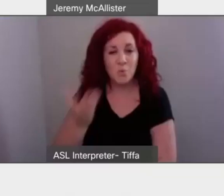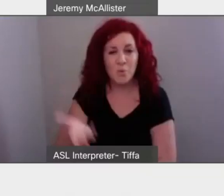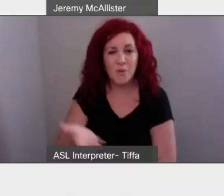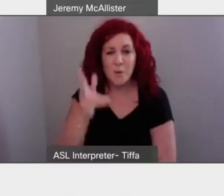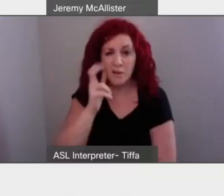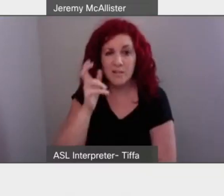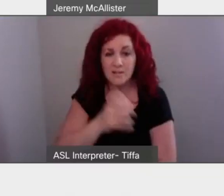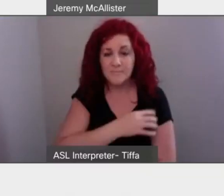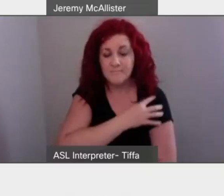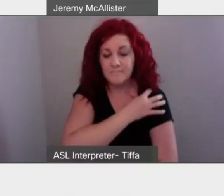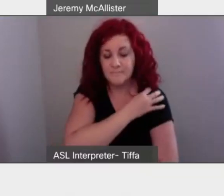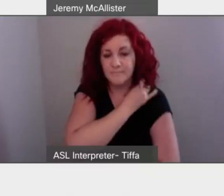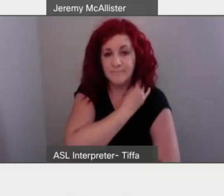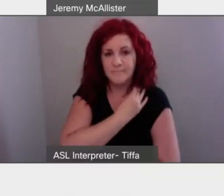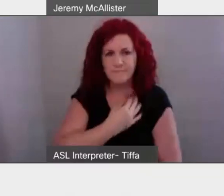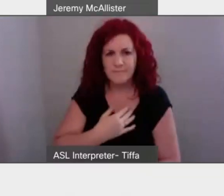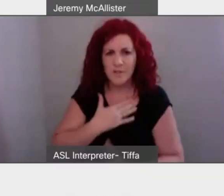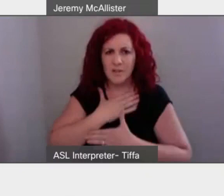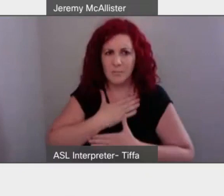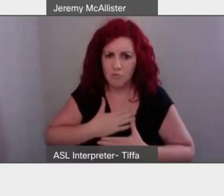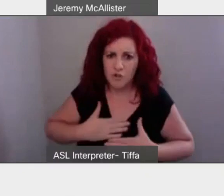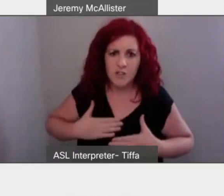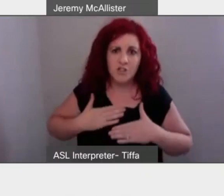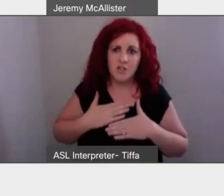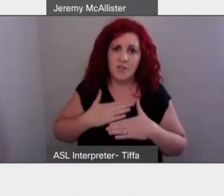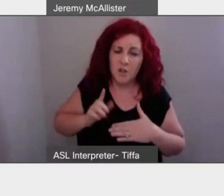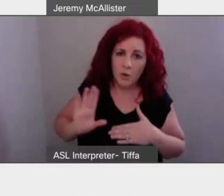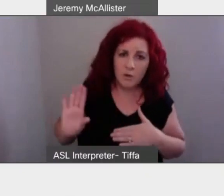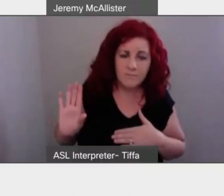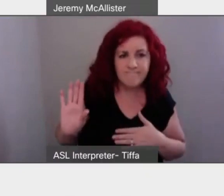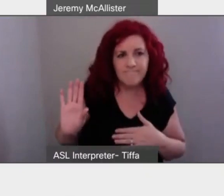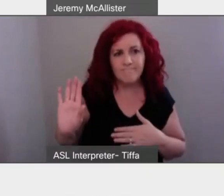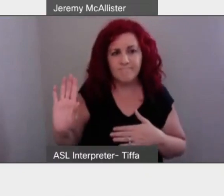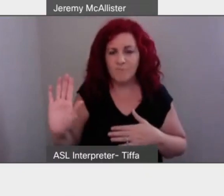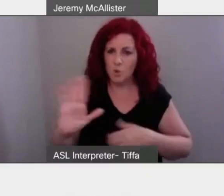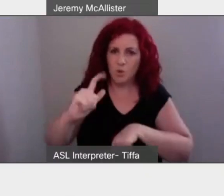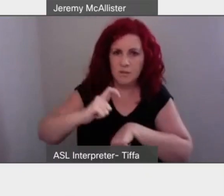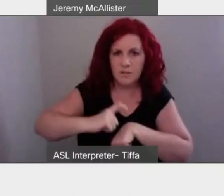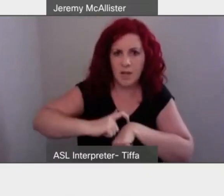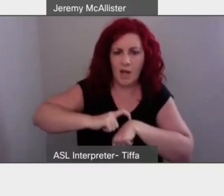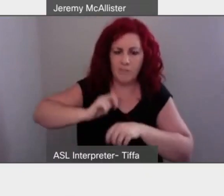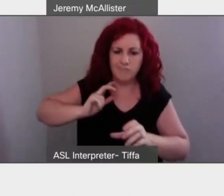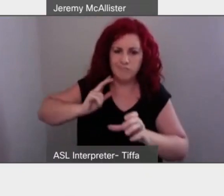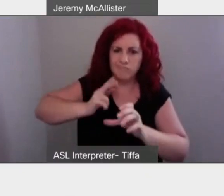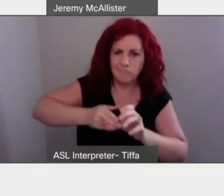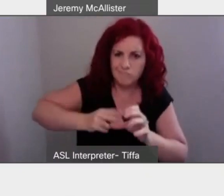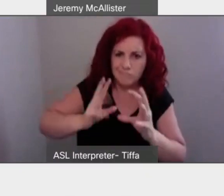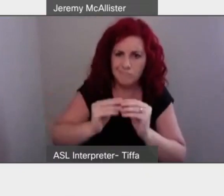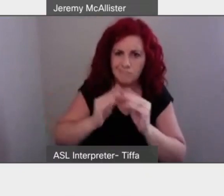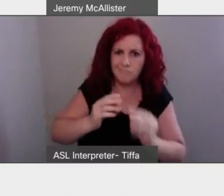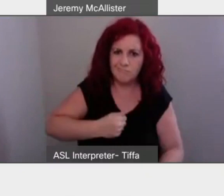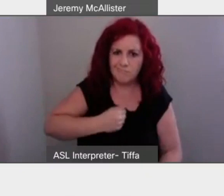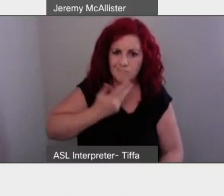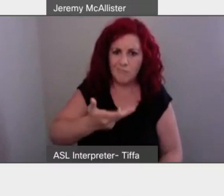listening. And we're deeply appreciative for, you know, you taking the time to come and share your